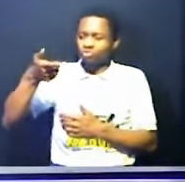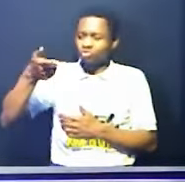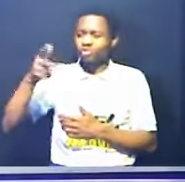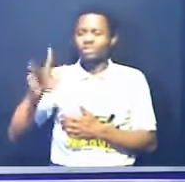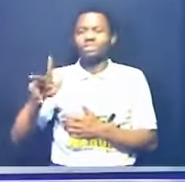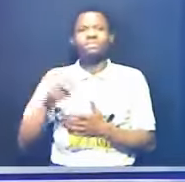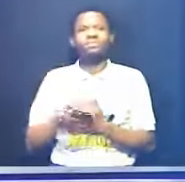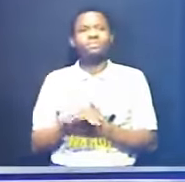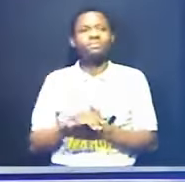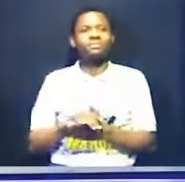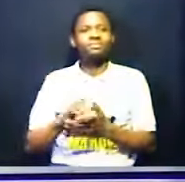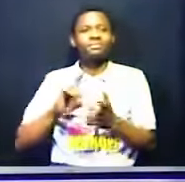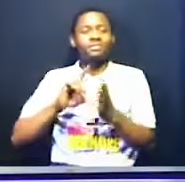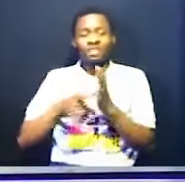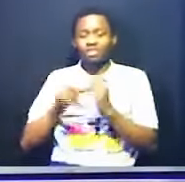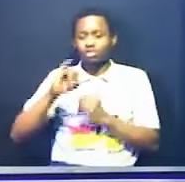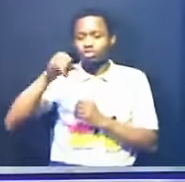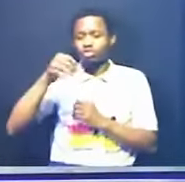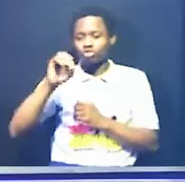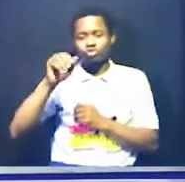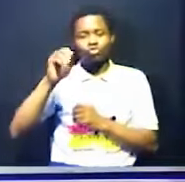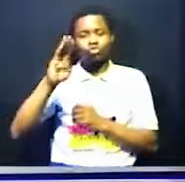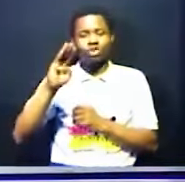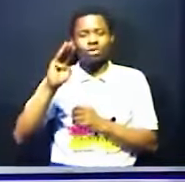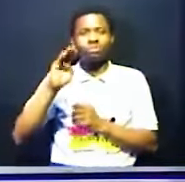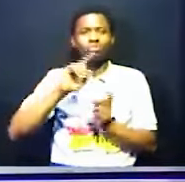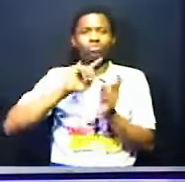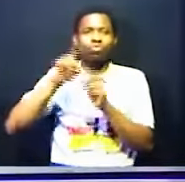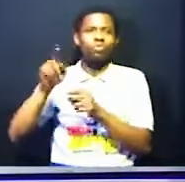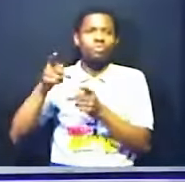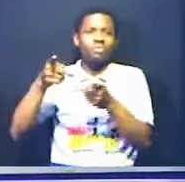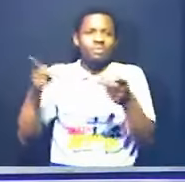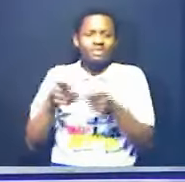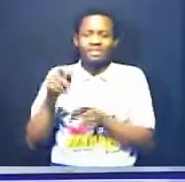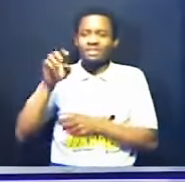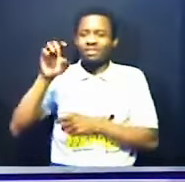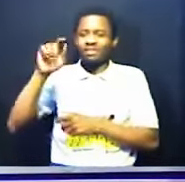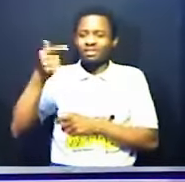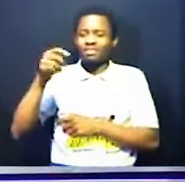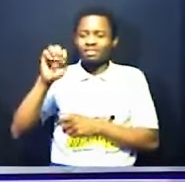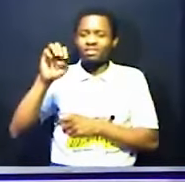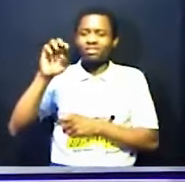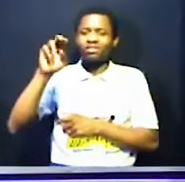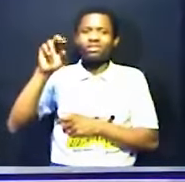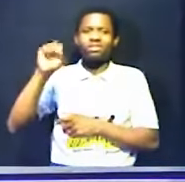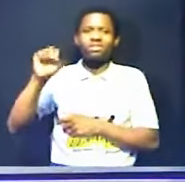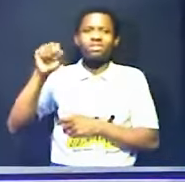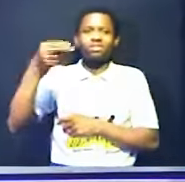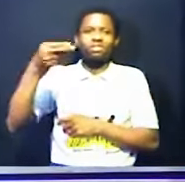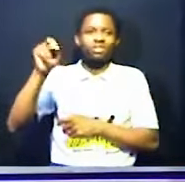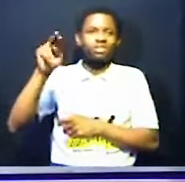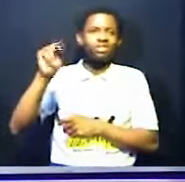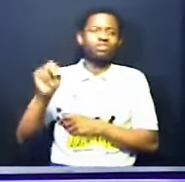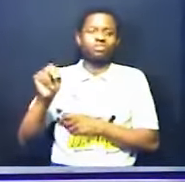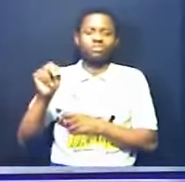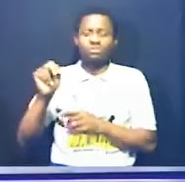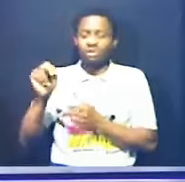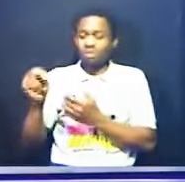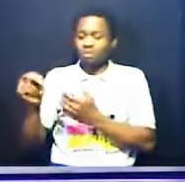Then Joab went to Geshur and brought Absalom back to Jerusalem. But the king